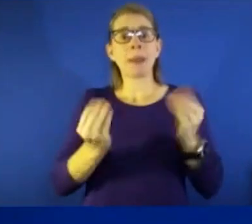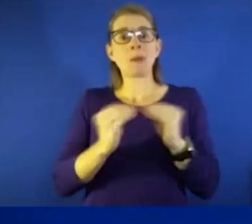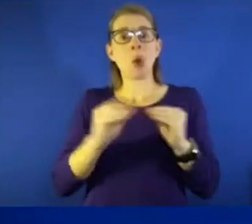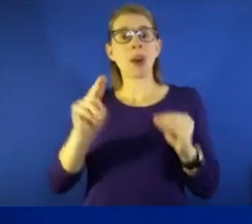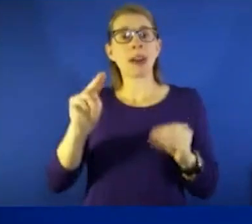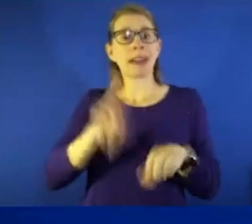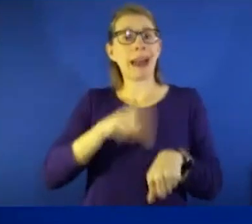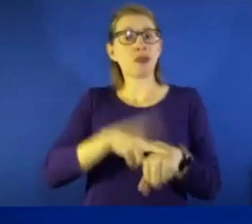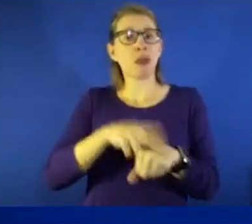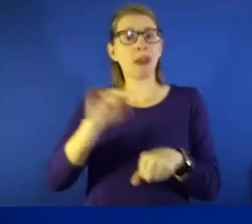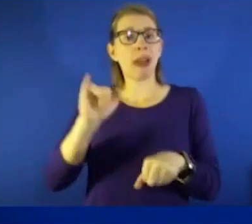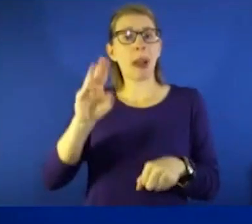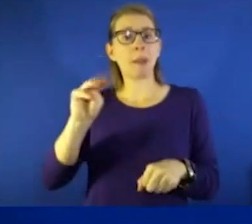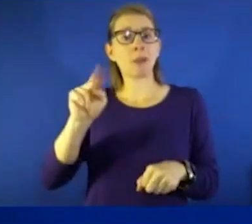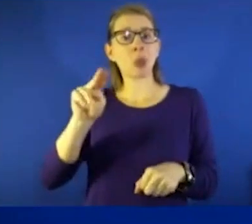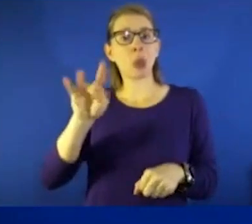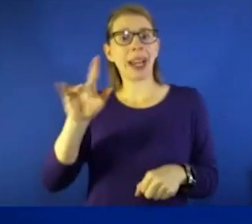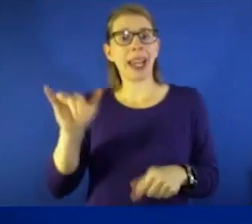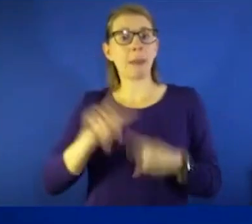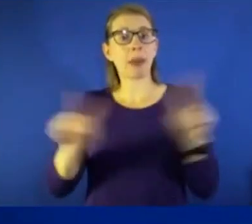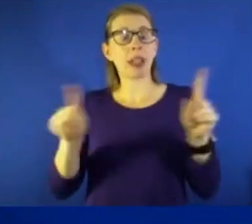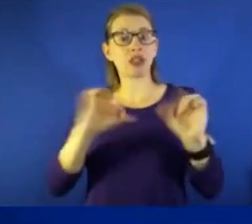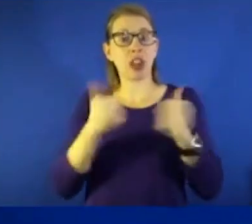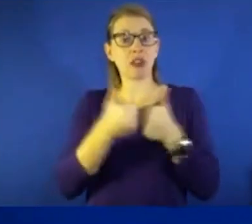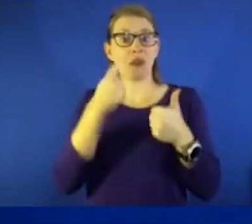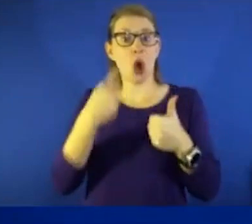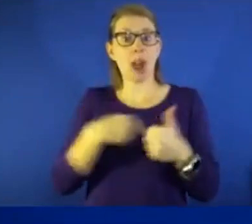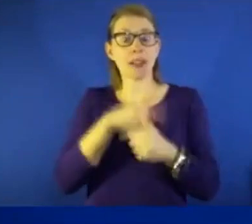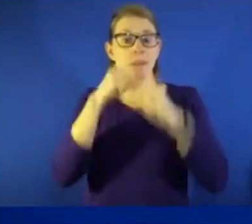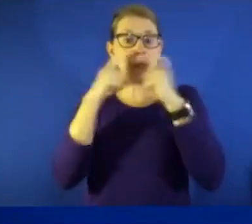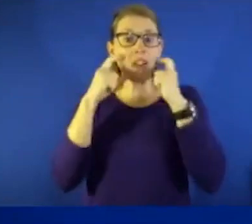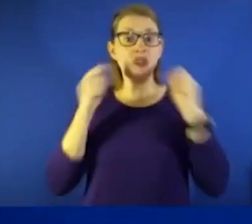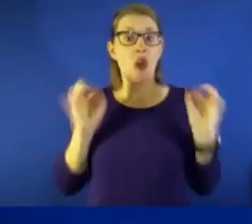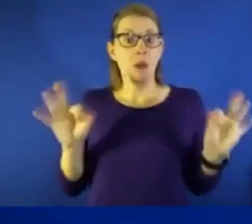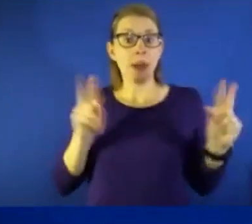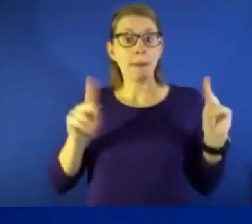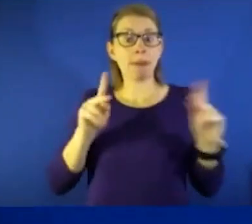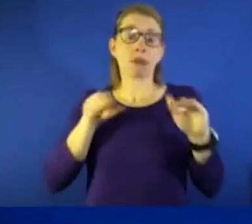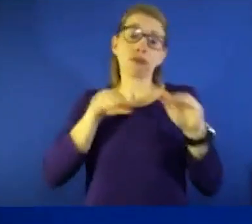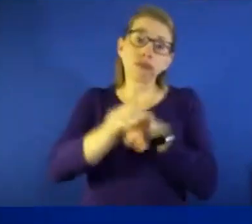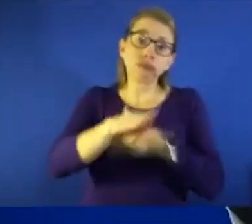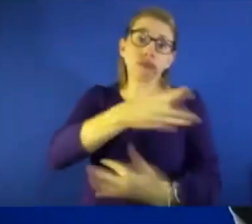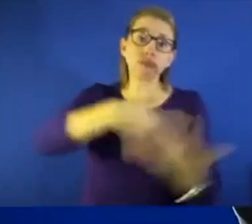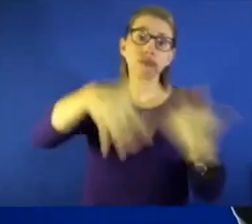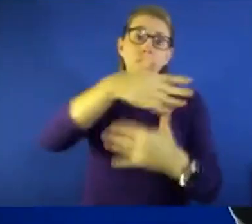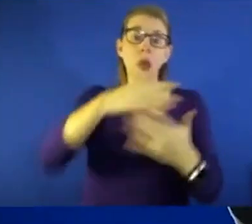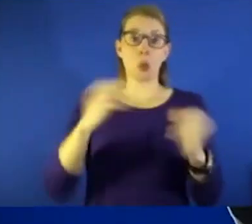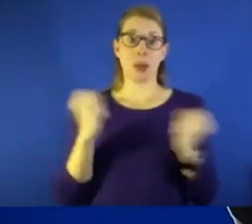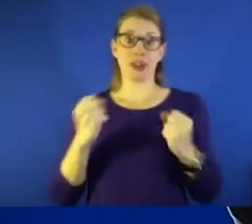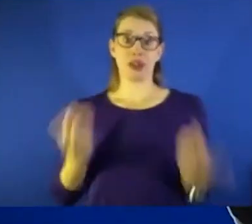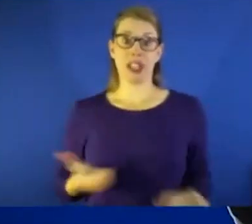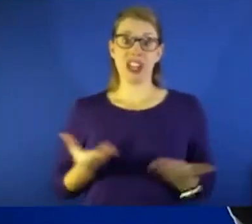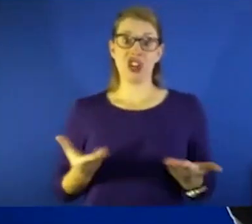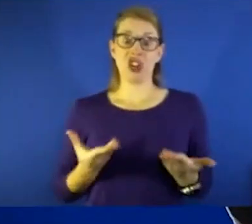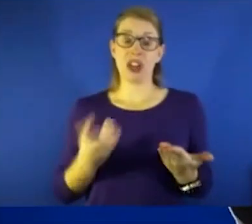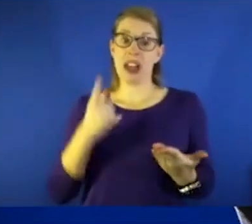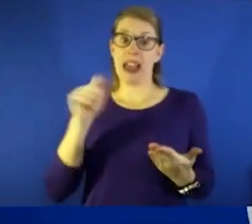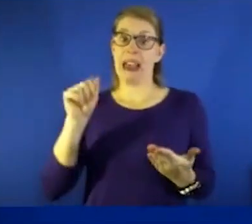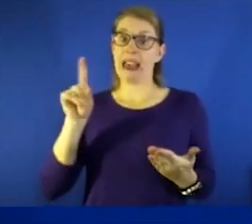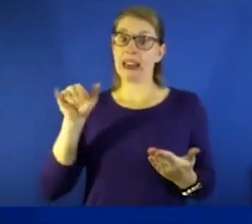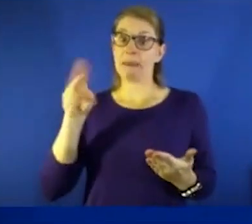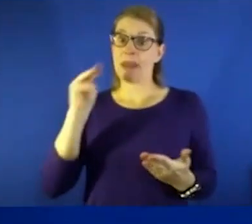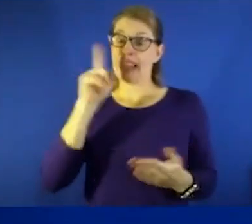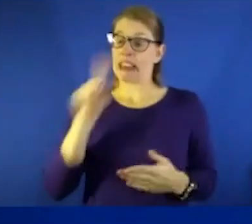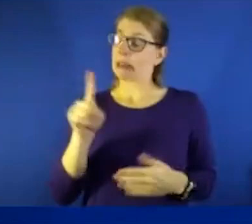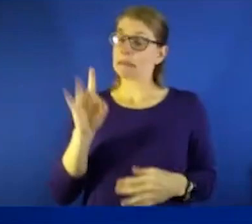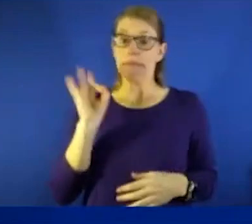real challenge to us is that as masks come off, people go indoors, winter's here. Adam, I think that's going to be a recipe for what we've seen in the